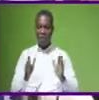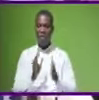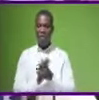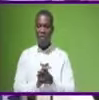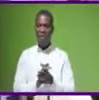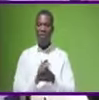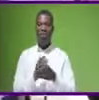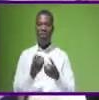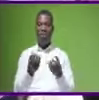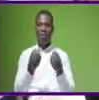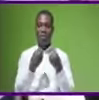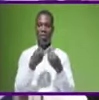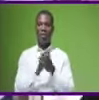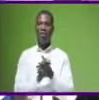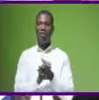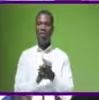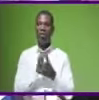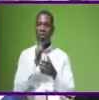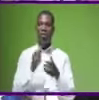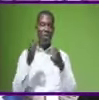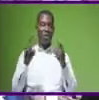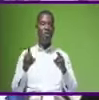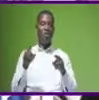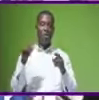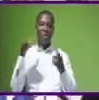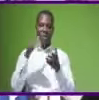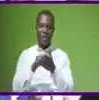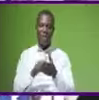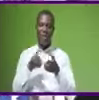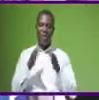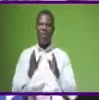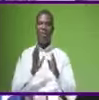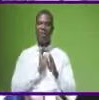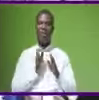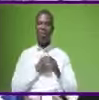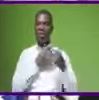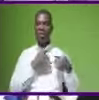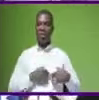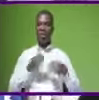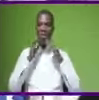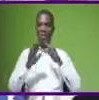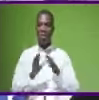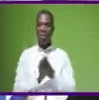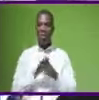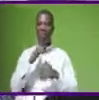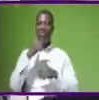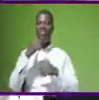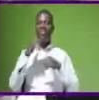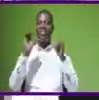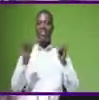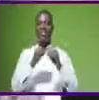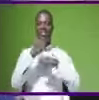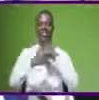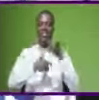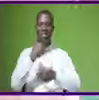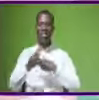chechira o dia maye e bi si biem nti ya maye bo ento ye mu adumo